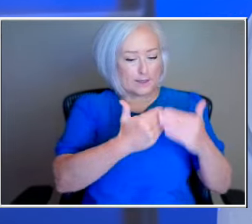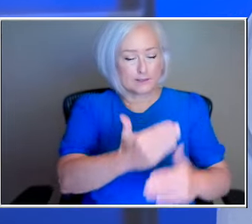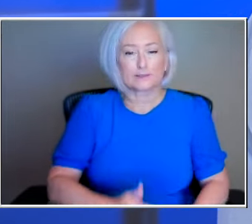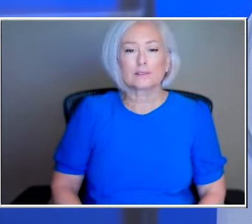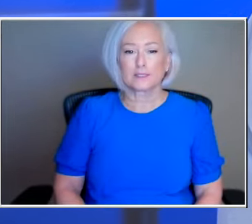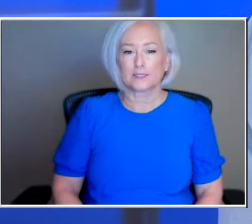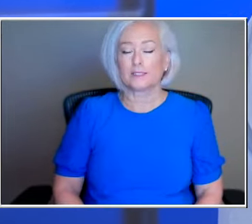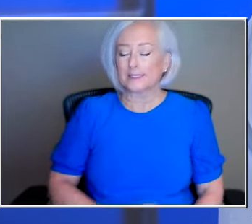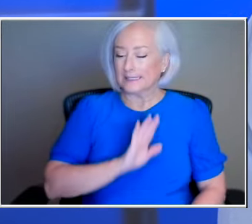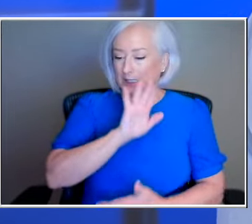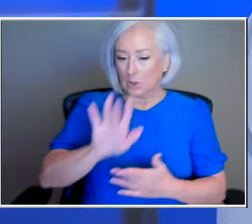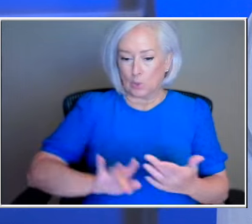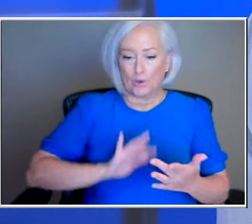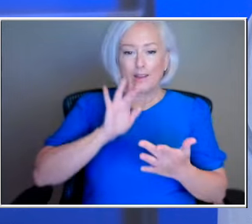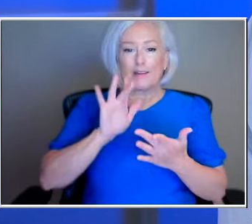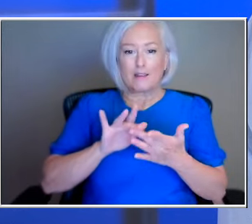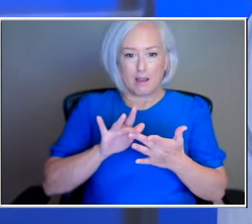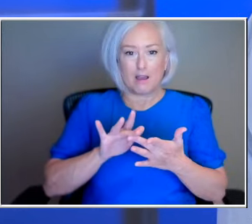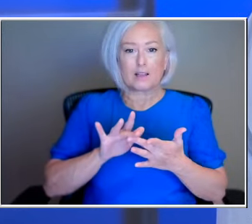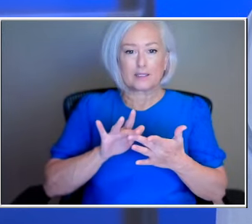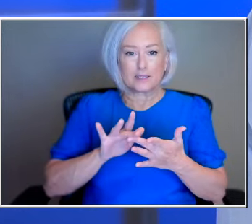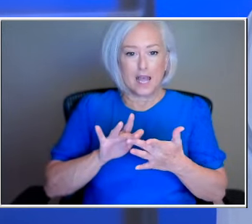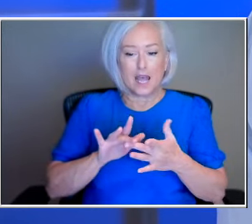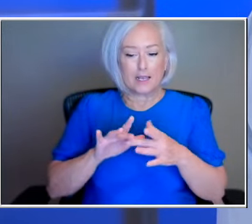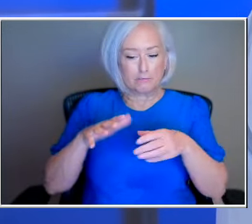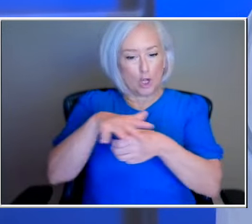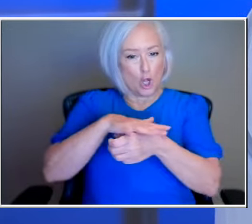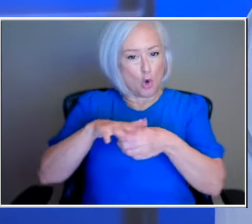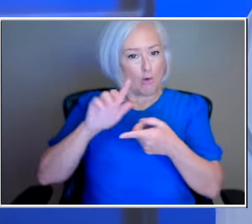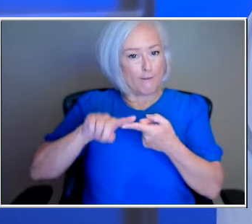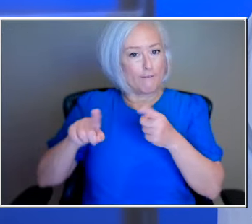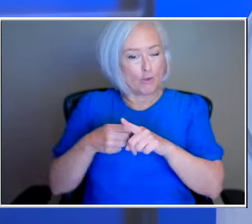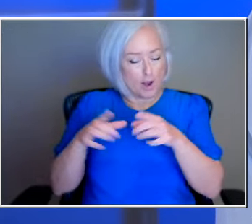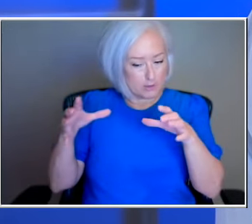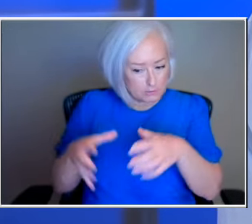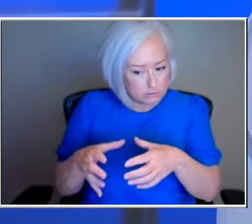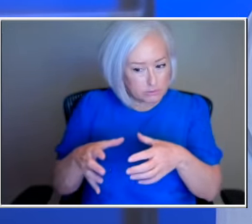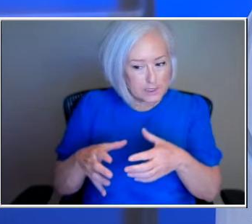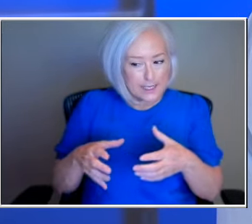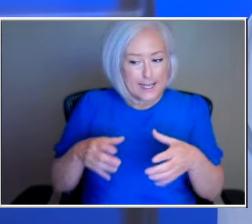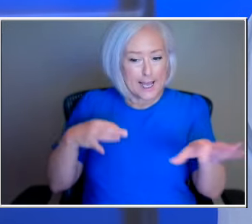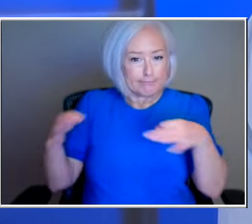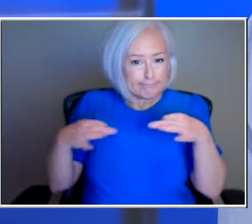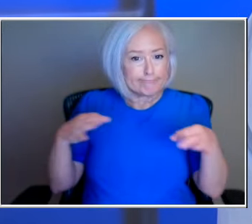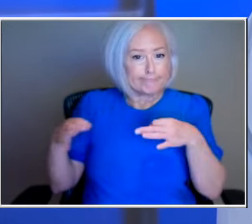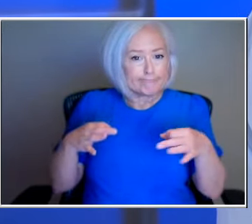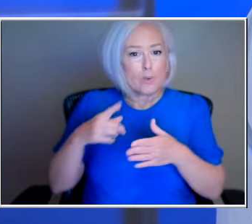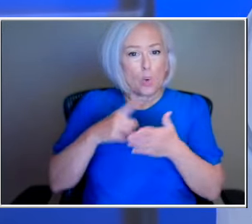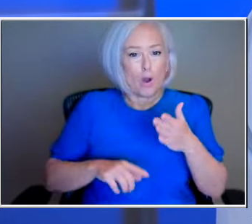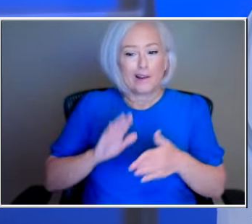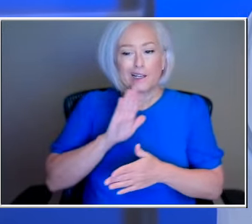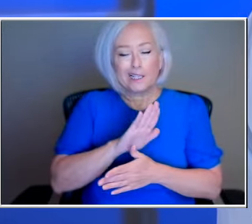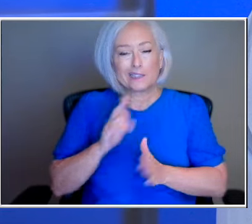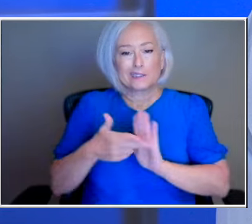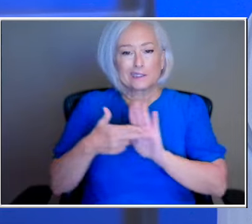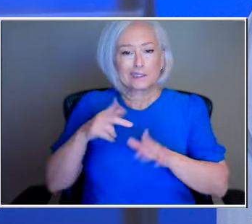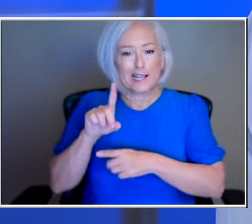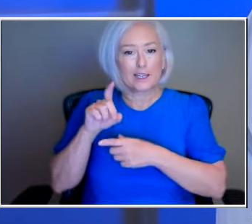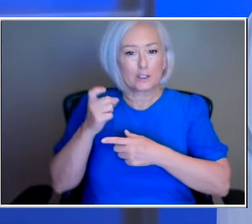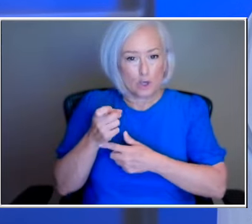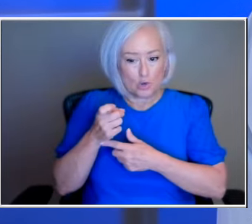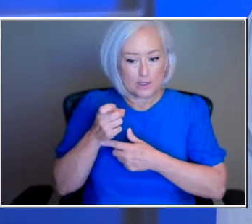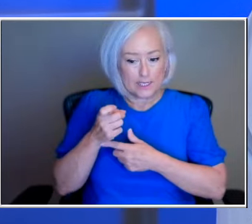to a group, especially a group of our local friends, and explained to them my diagnosis and the decision we